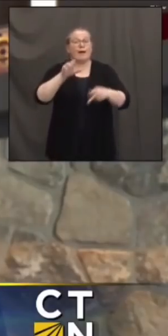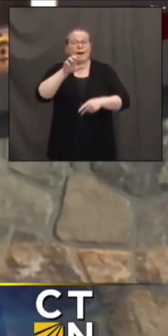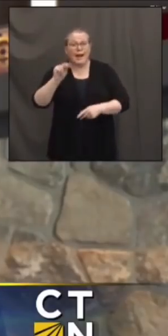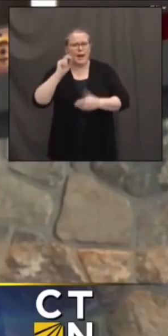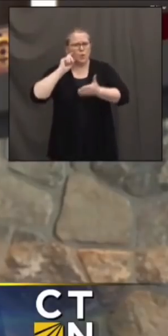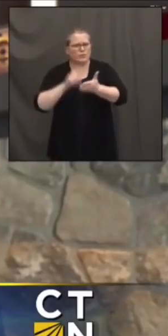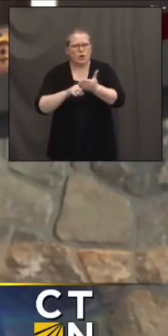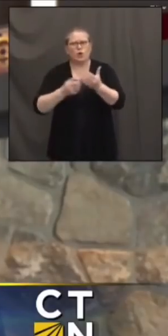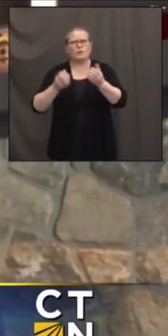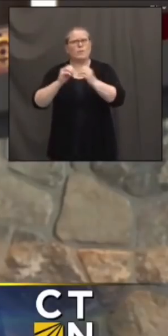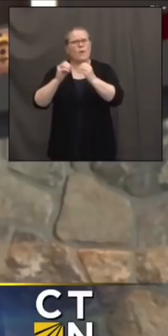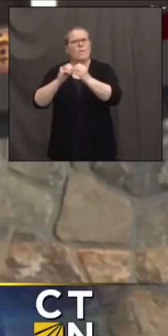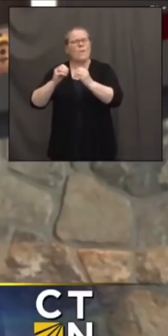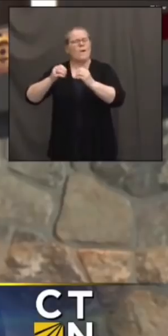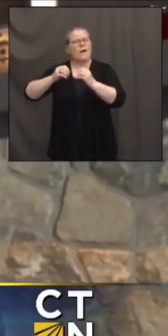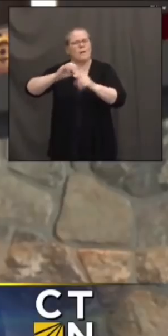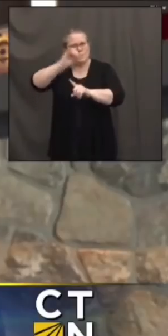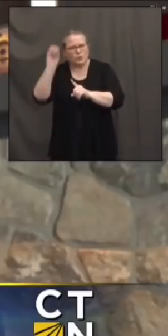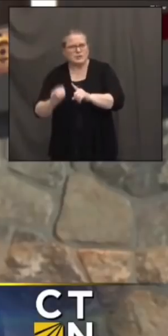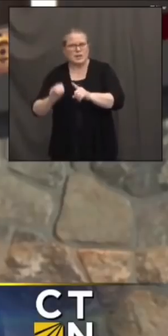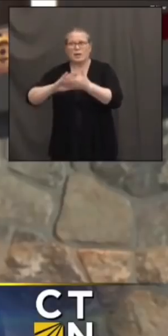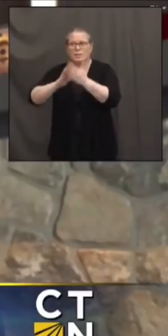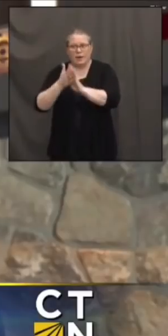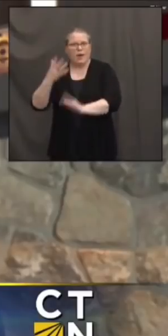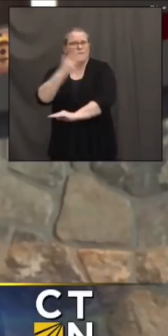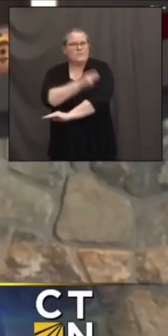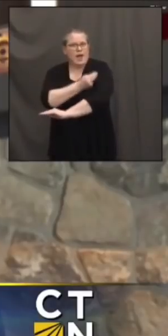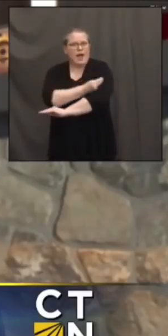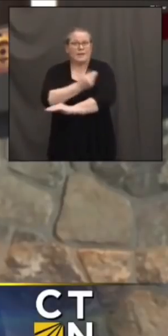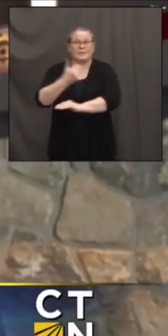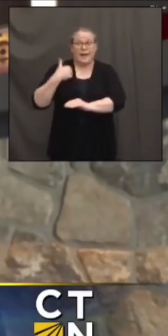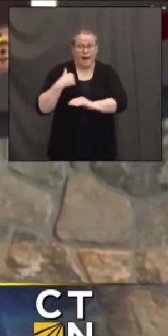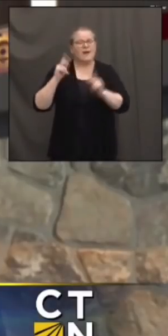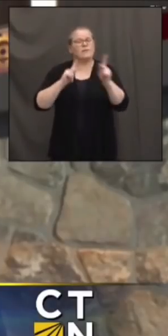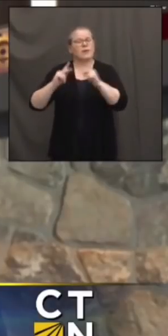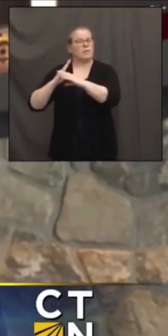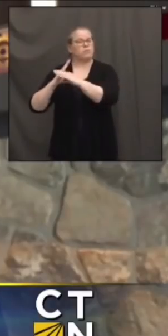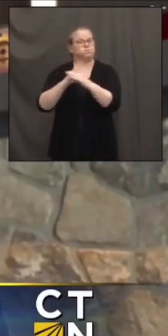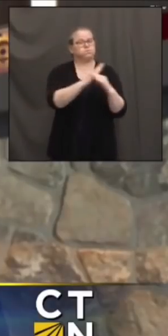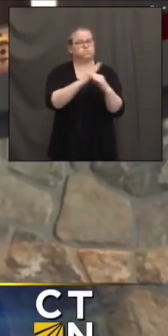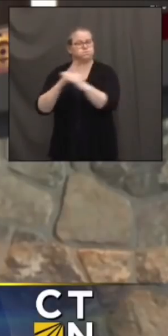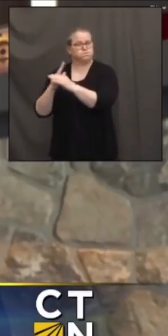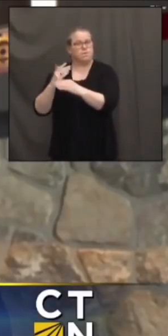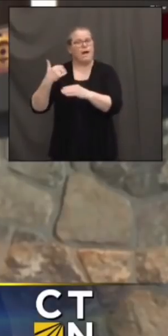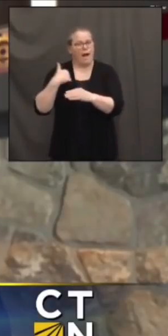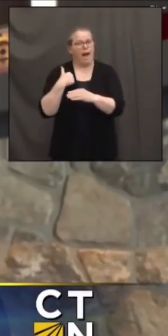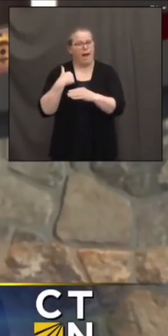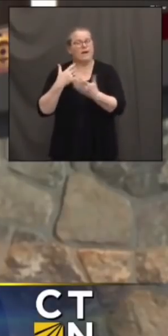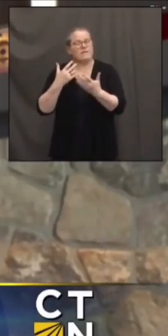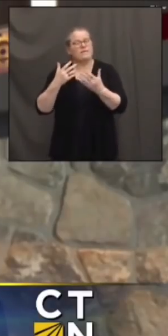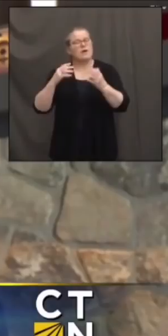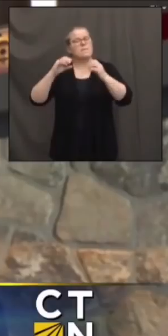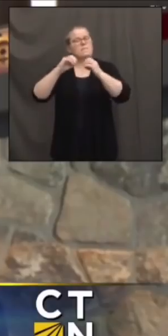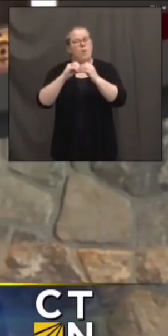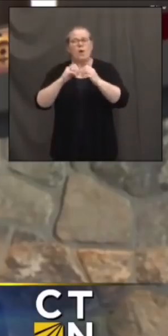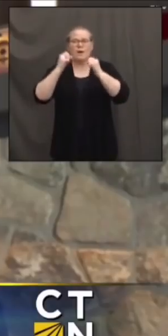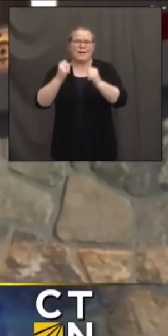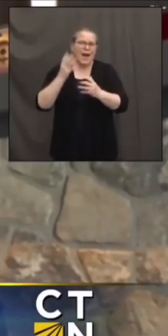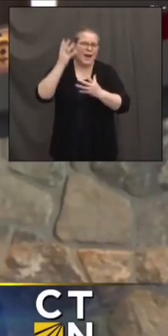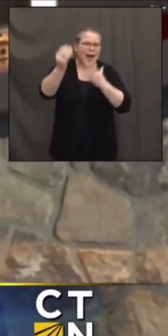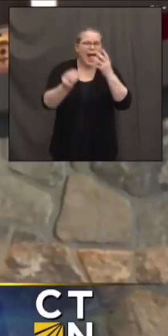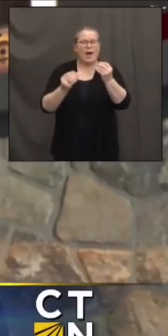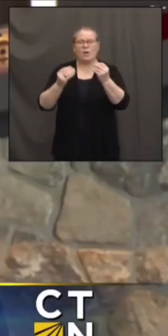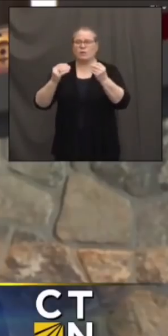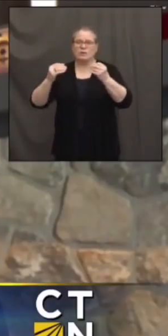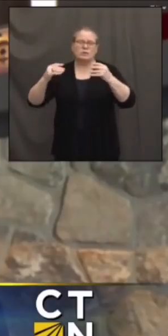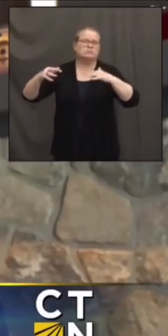more of the vulnerable population vaccinated and get some more immunity into vulnerable people, we can start to take more risk with what we're doing. We're never going to